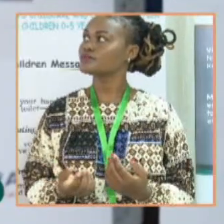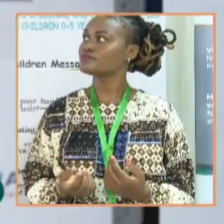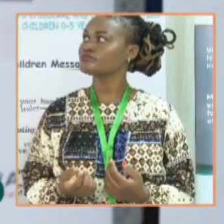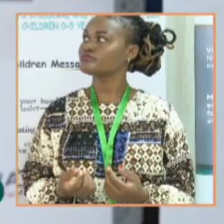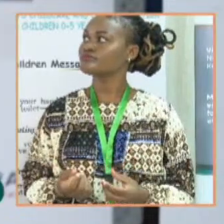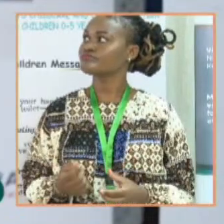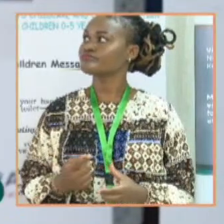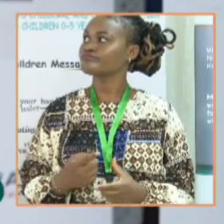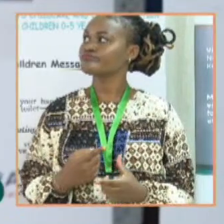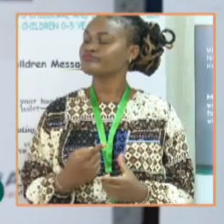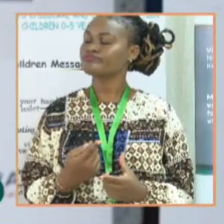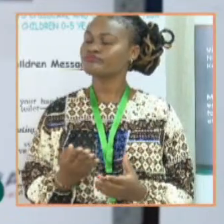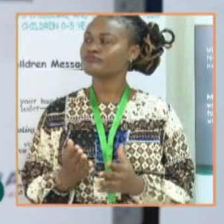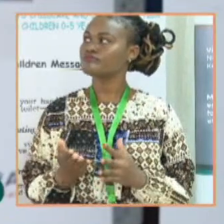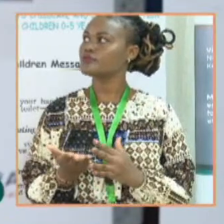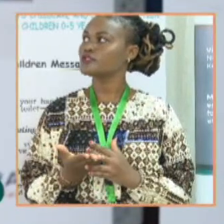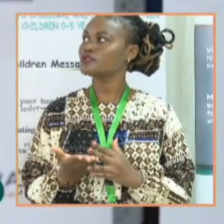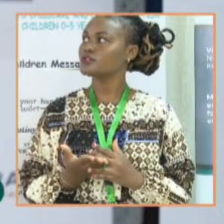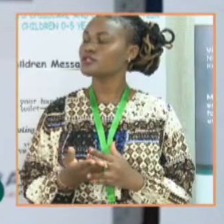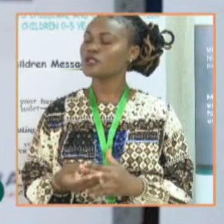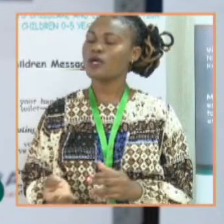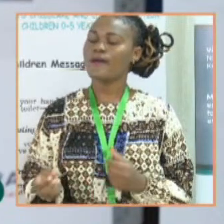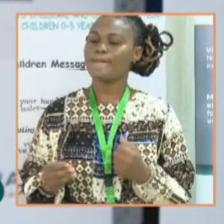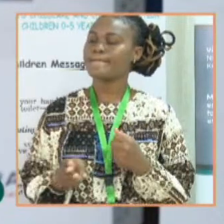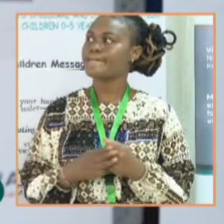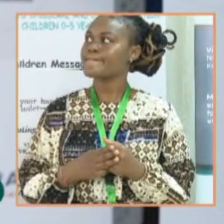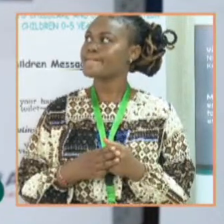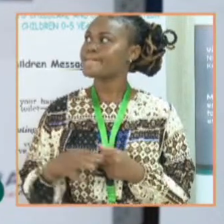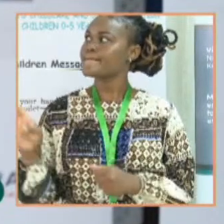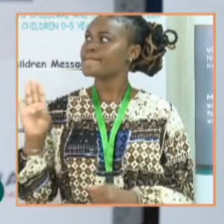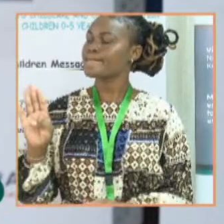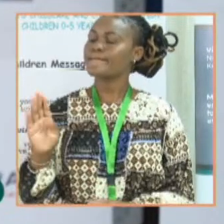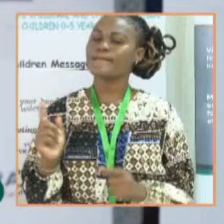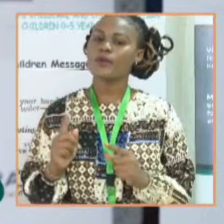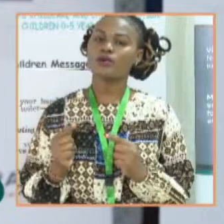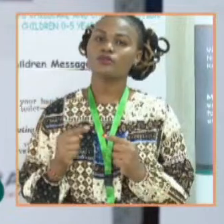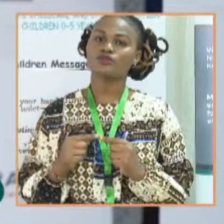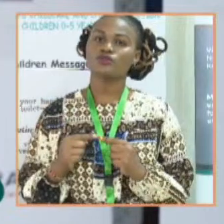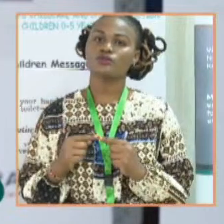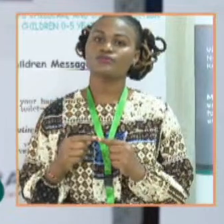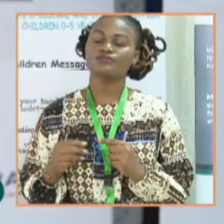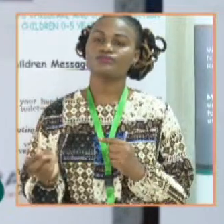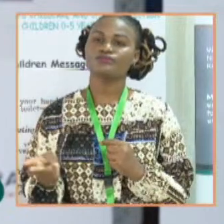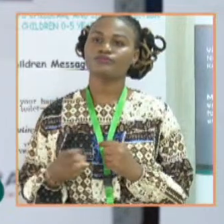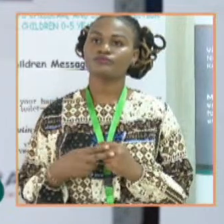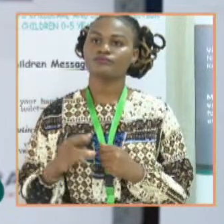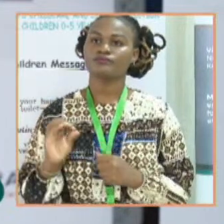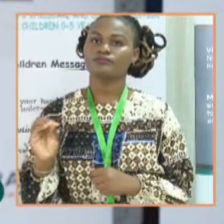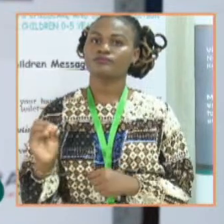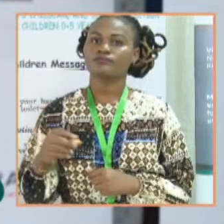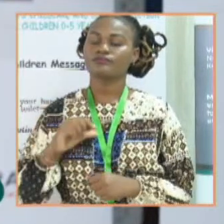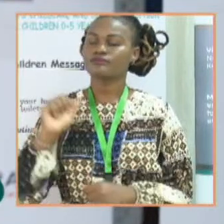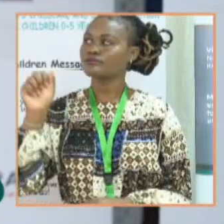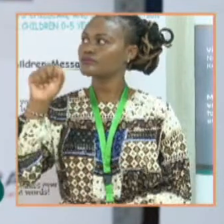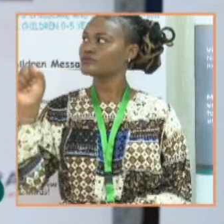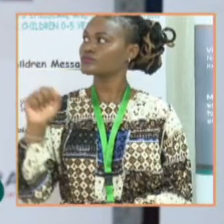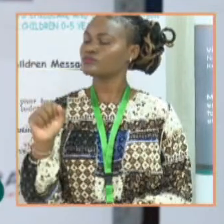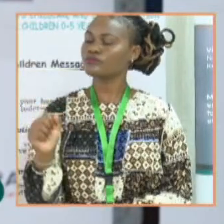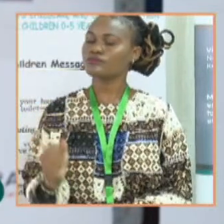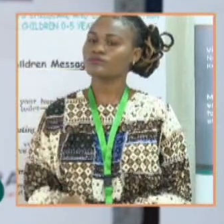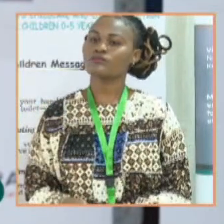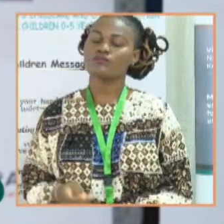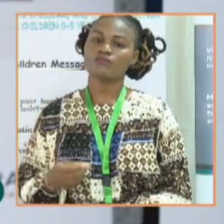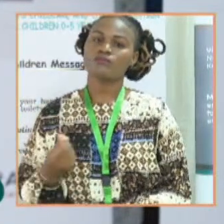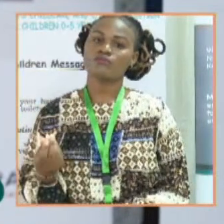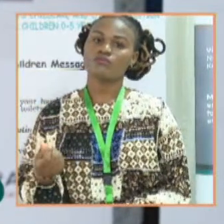between 18% to 25%. That's what was allocated, but looking at the expenditure, then again we